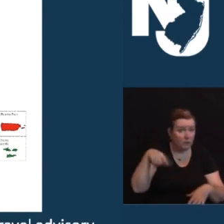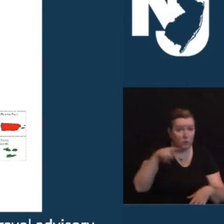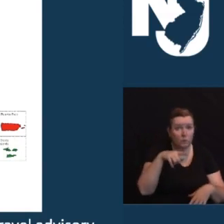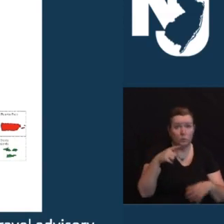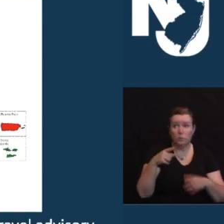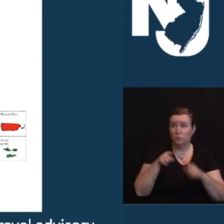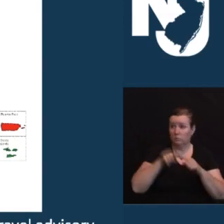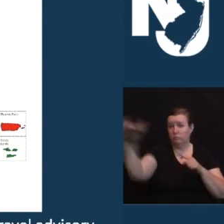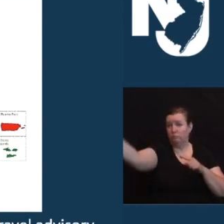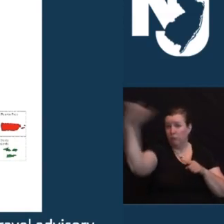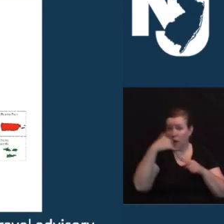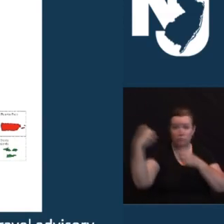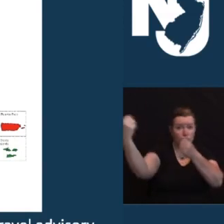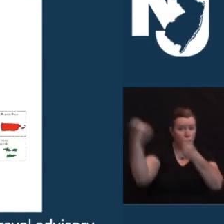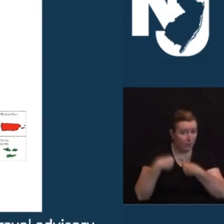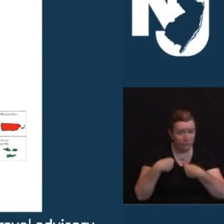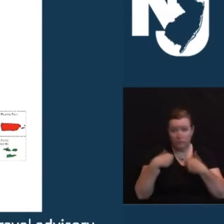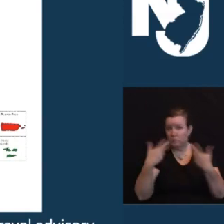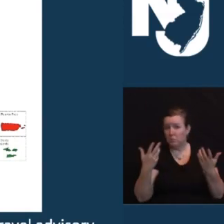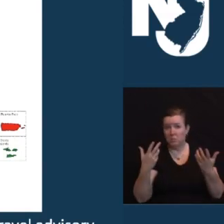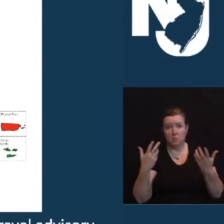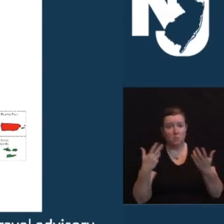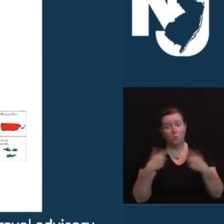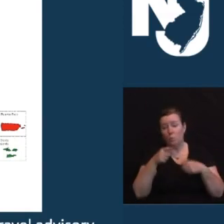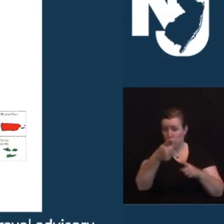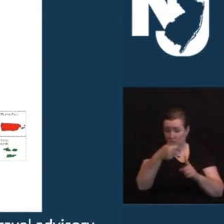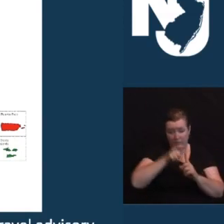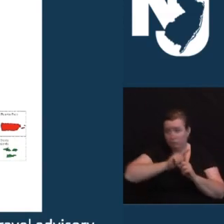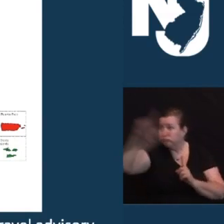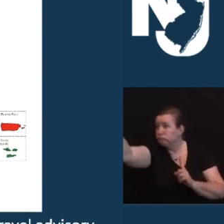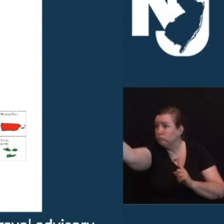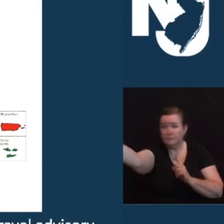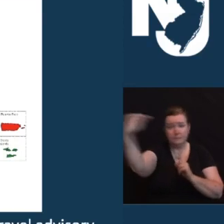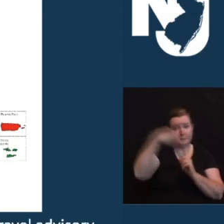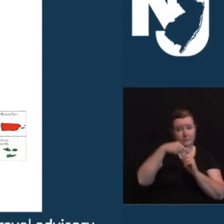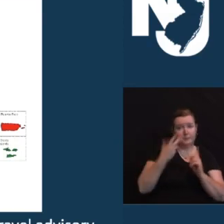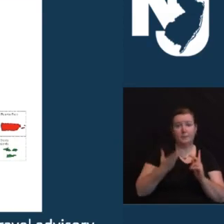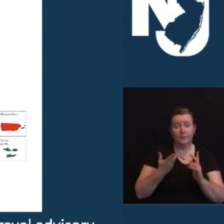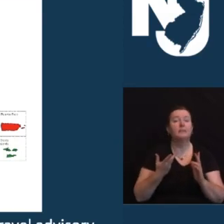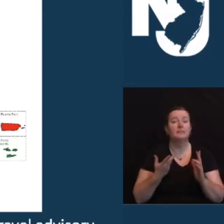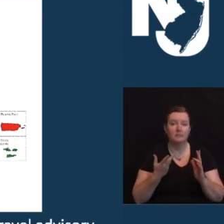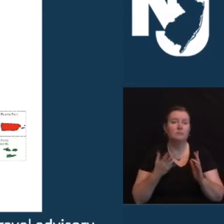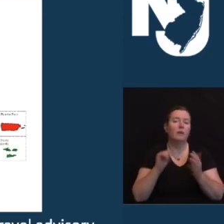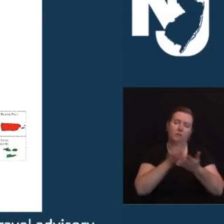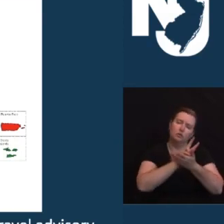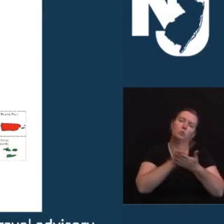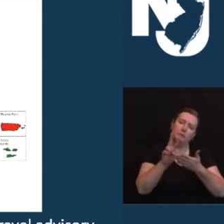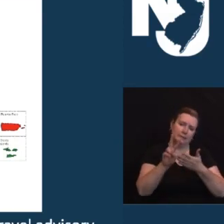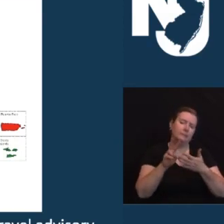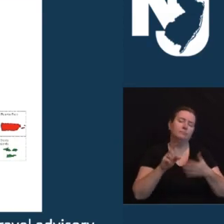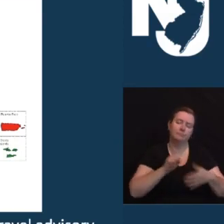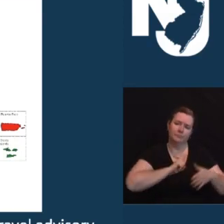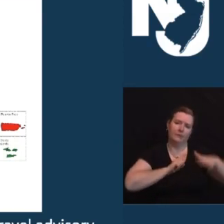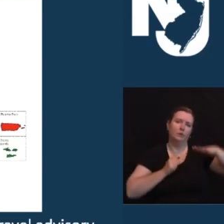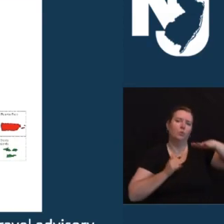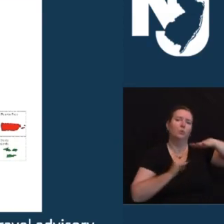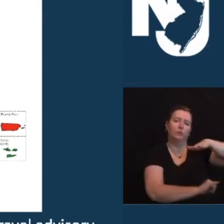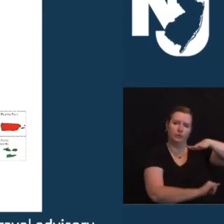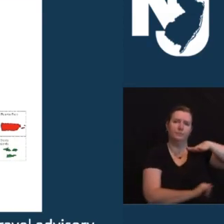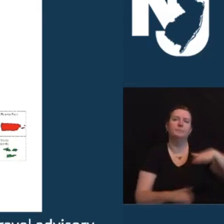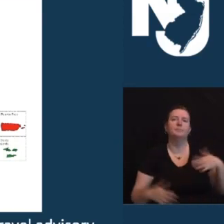or re-entering in the case of traveling residents is advised to observe a 2-week self-quarantine period and to get a